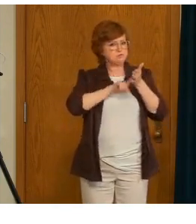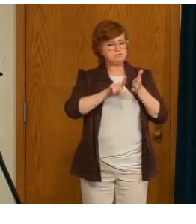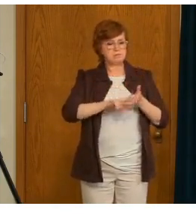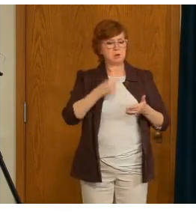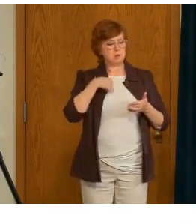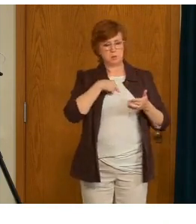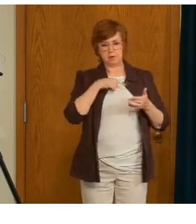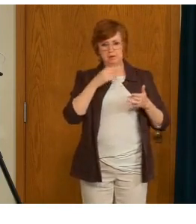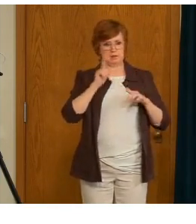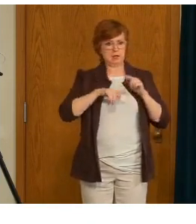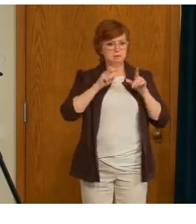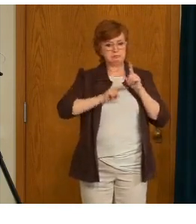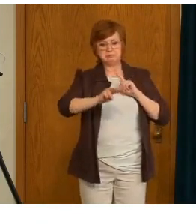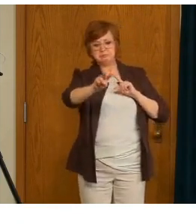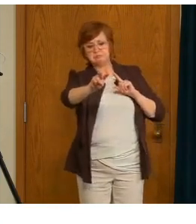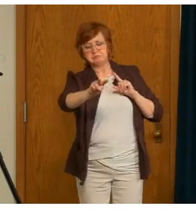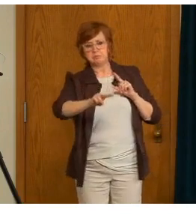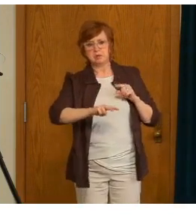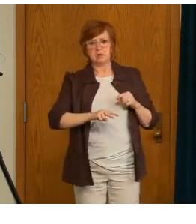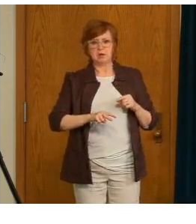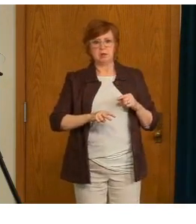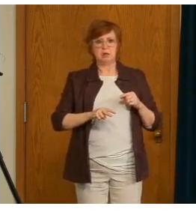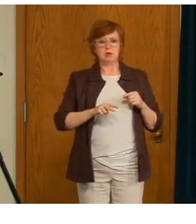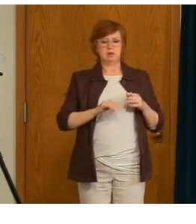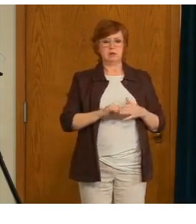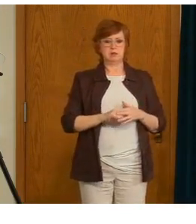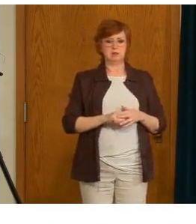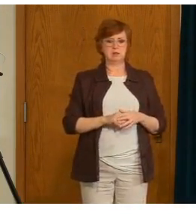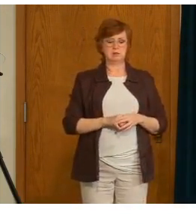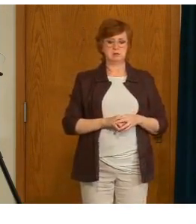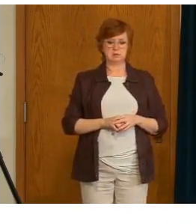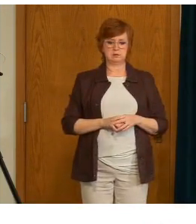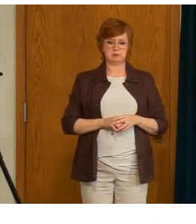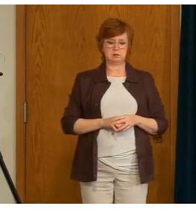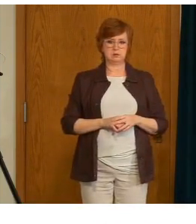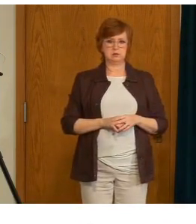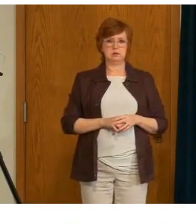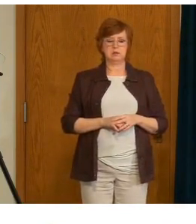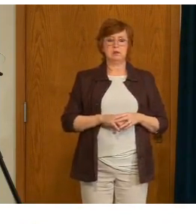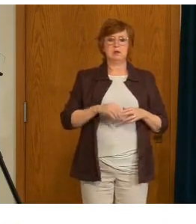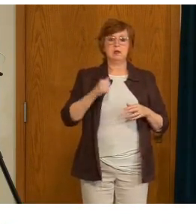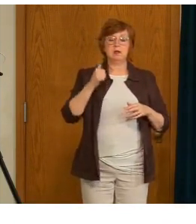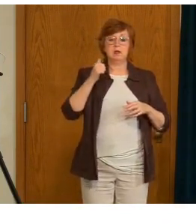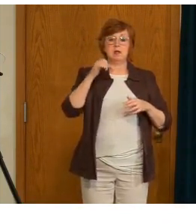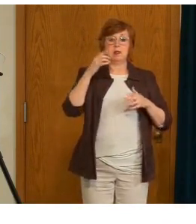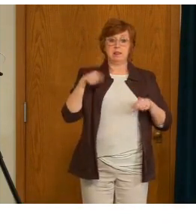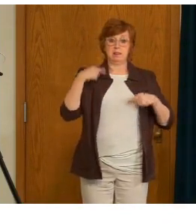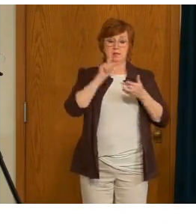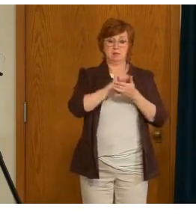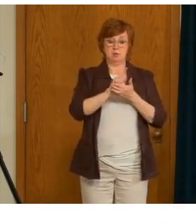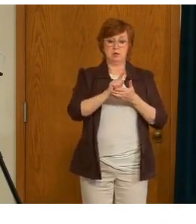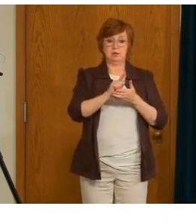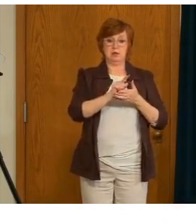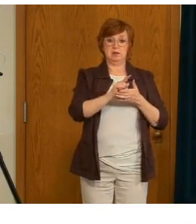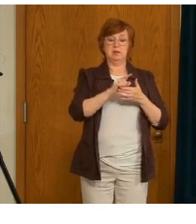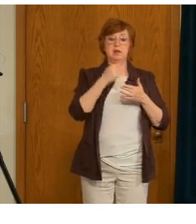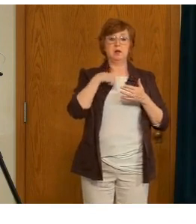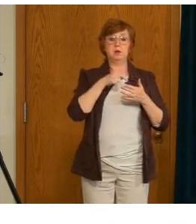to look. Right now we've dropped almost a year a day in the last little while, so that will continue to go.